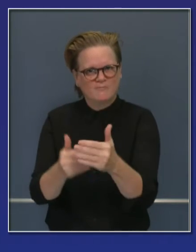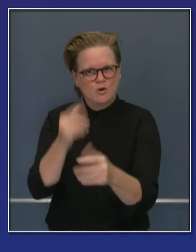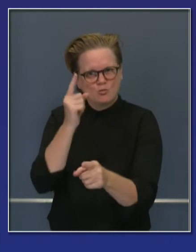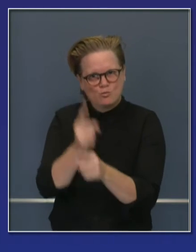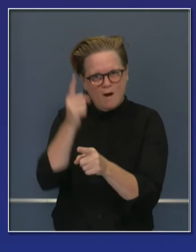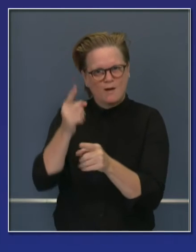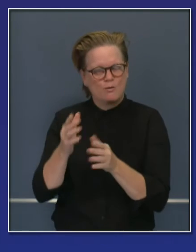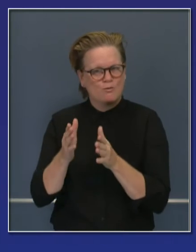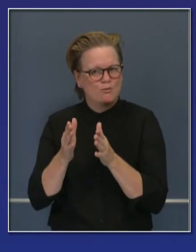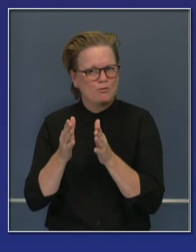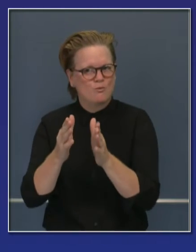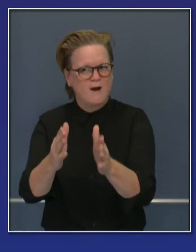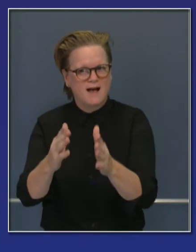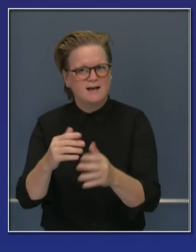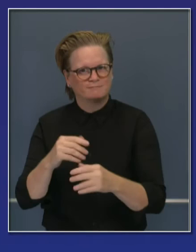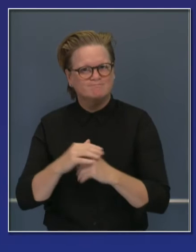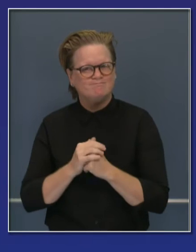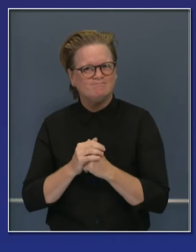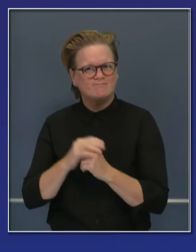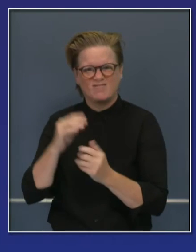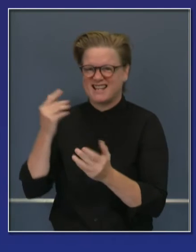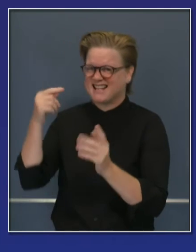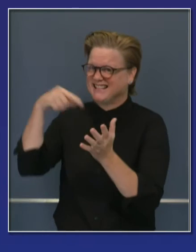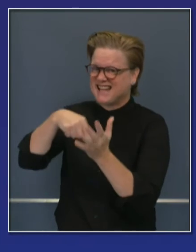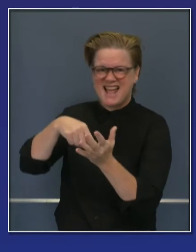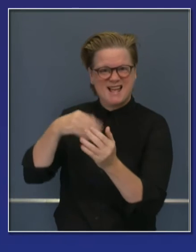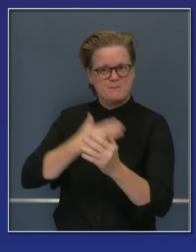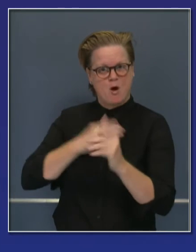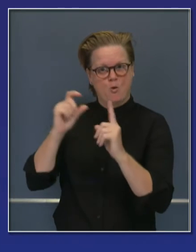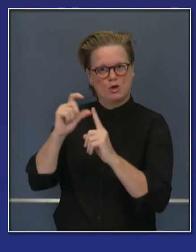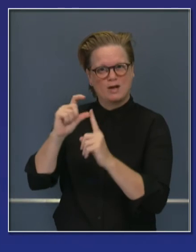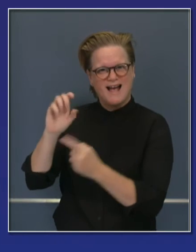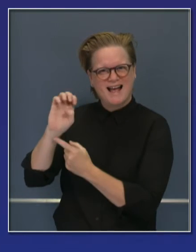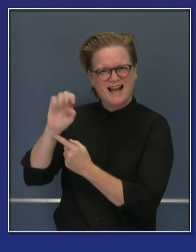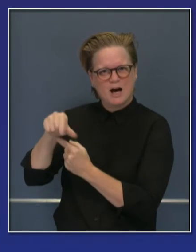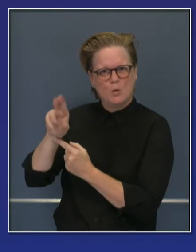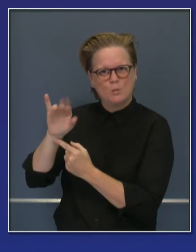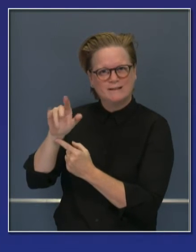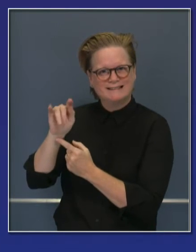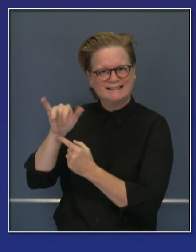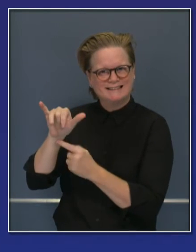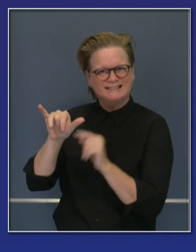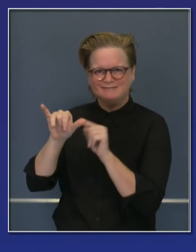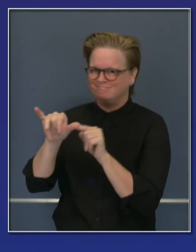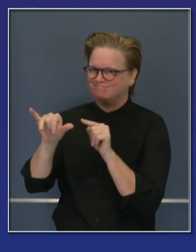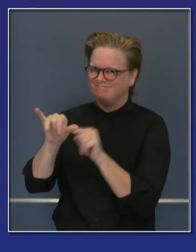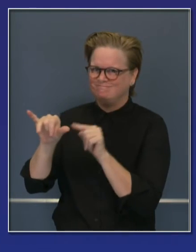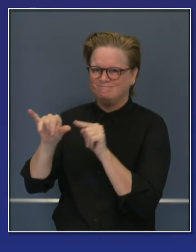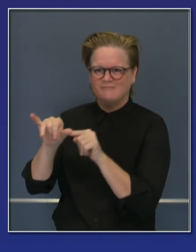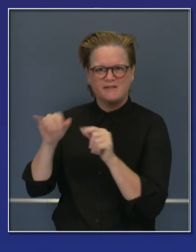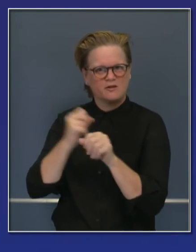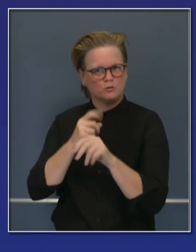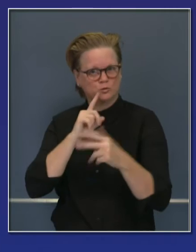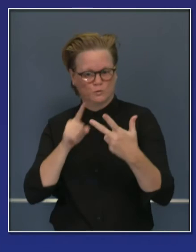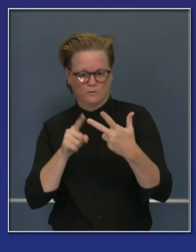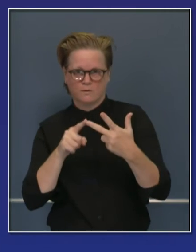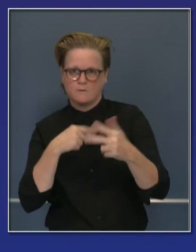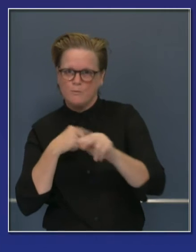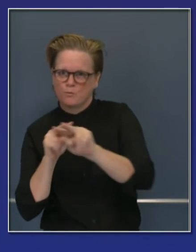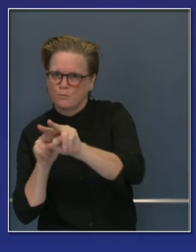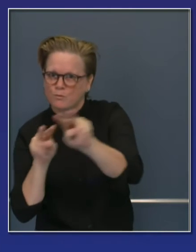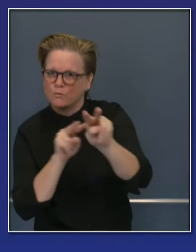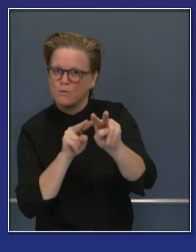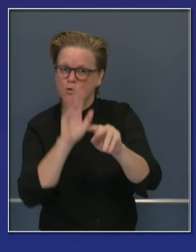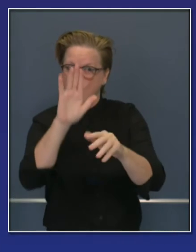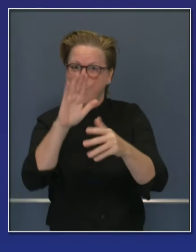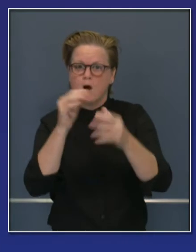space. And again, that's why this advisory vaccine committee is so important. But let me break down a little bit of where we are in these 3 committees briefly, and then